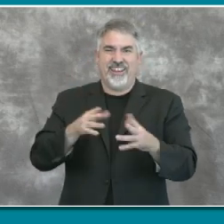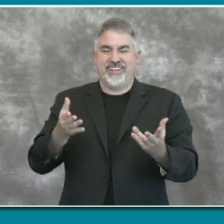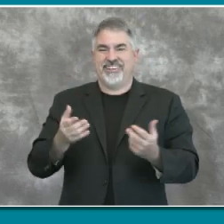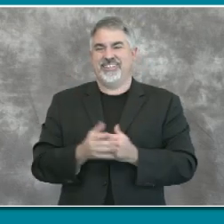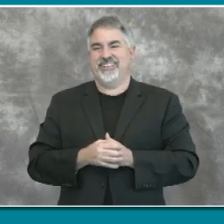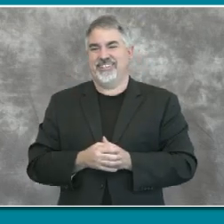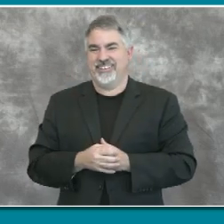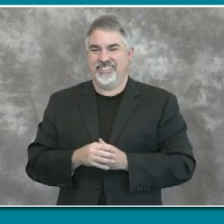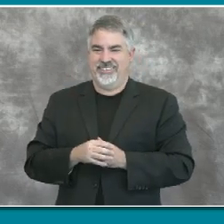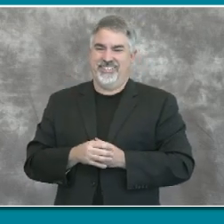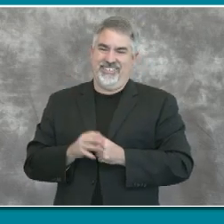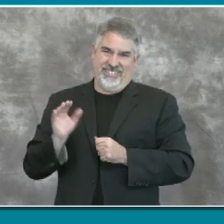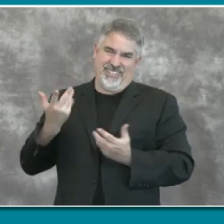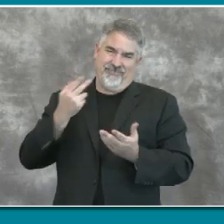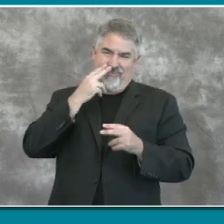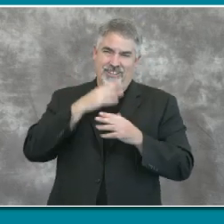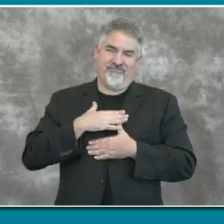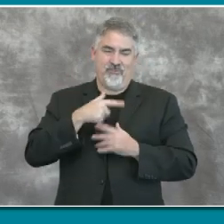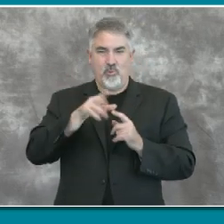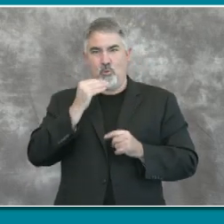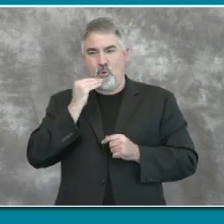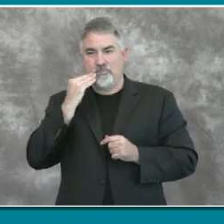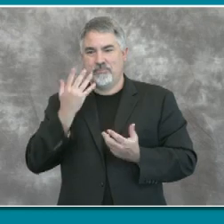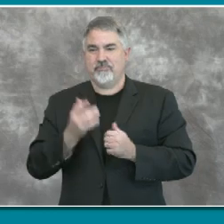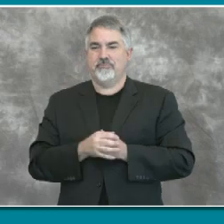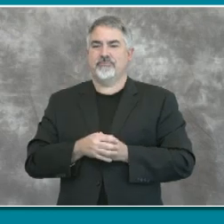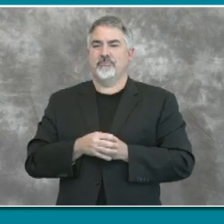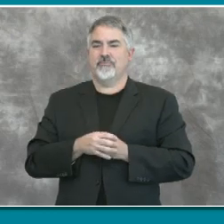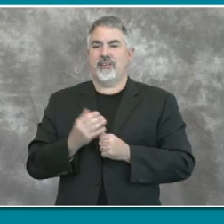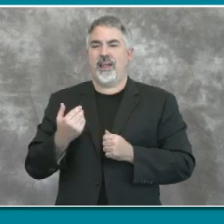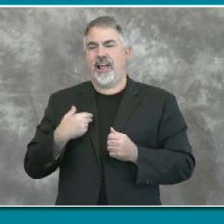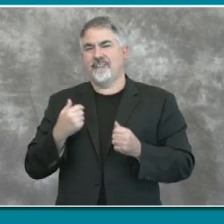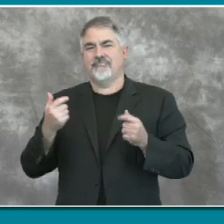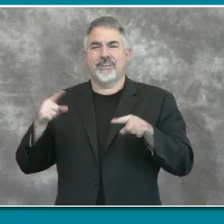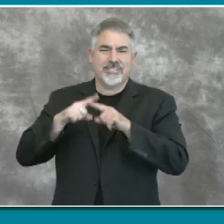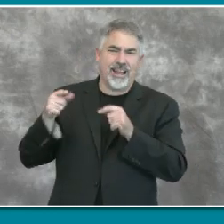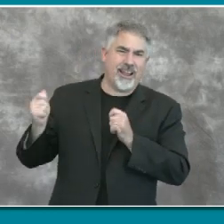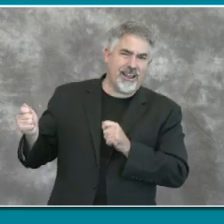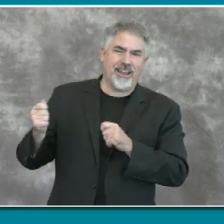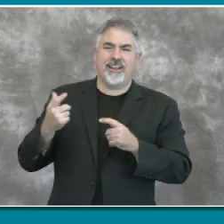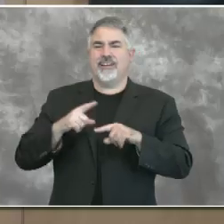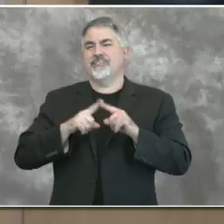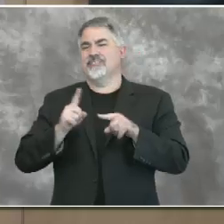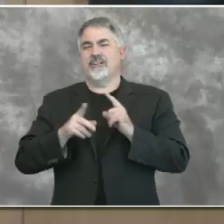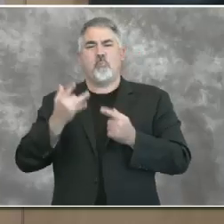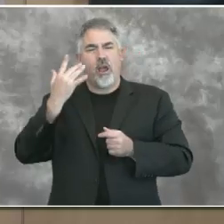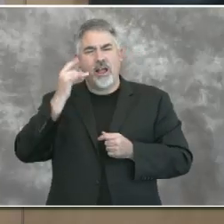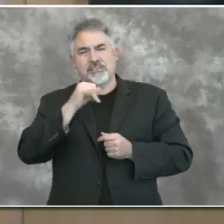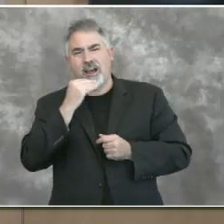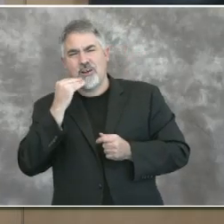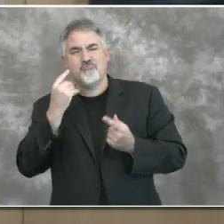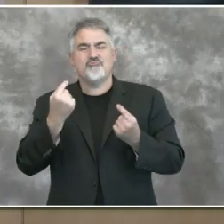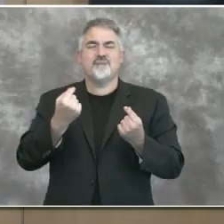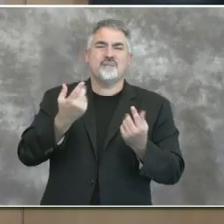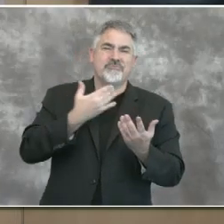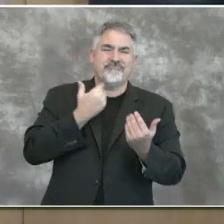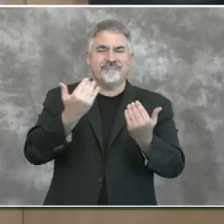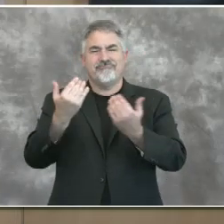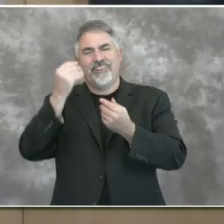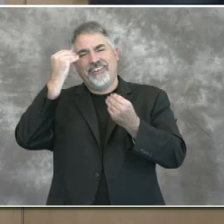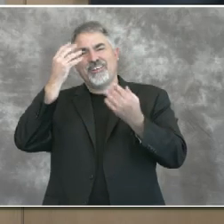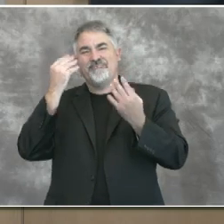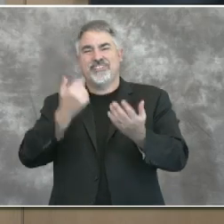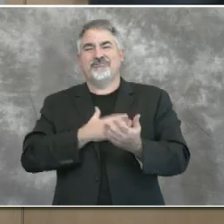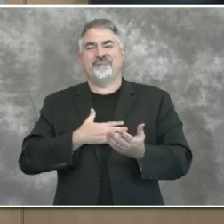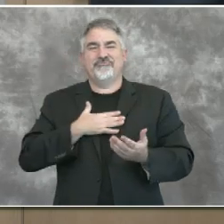#StayHomeSD. We love to have pictures and signs showing who you're staying home for. And again, our mantra on that campaign is stay